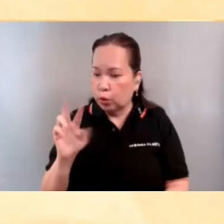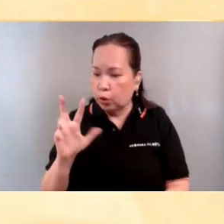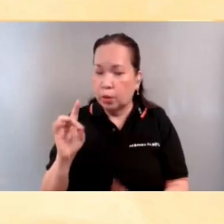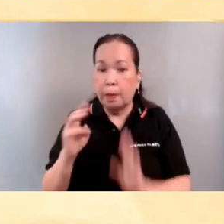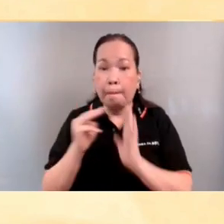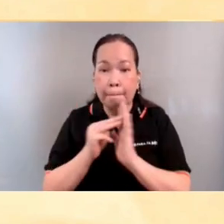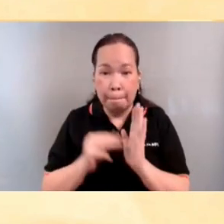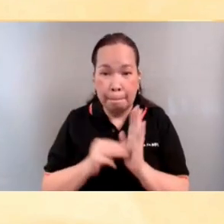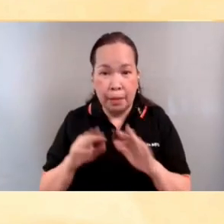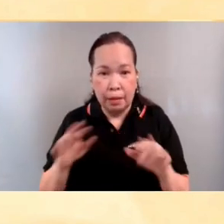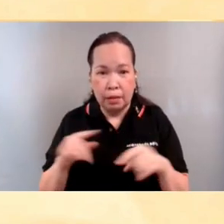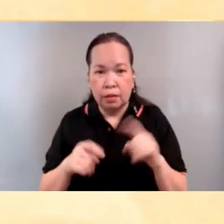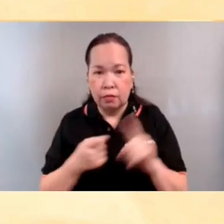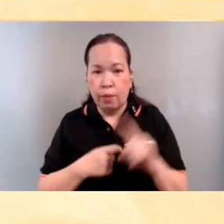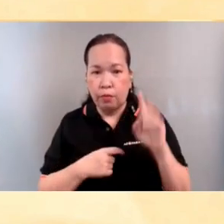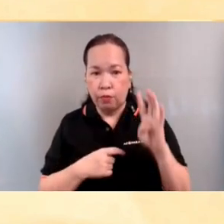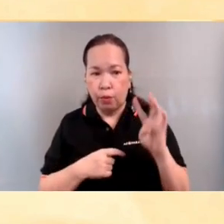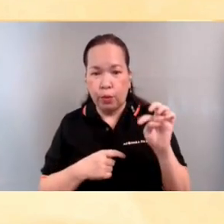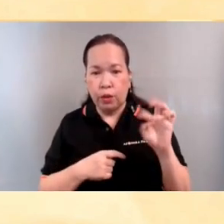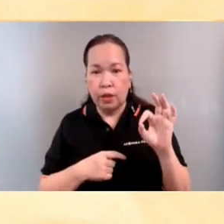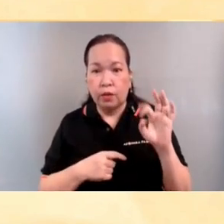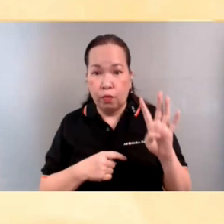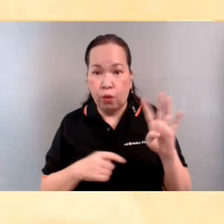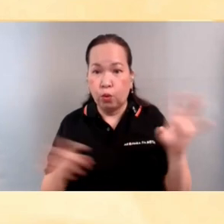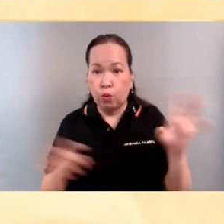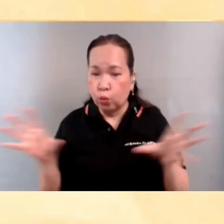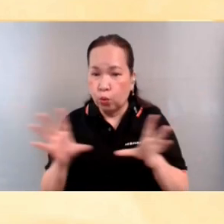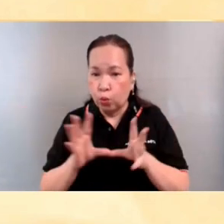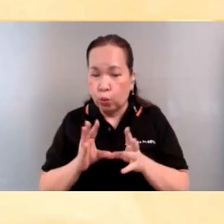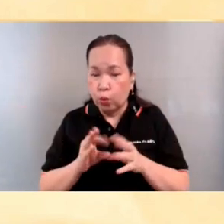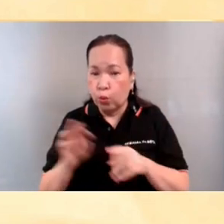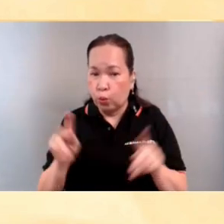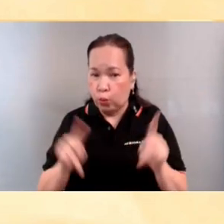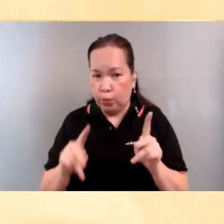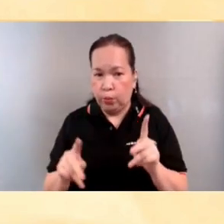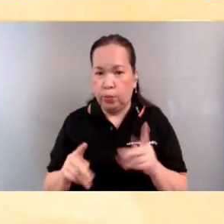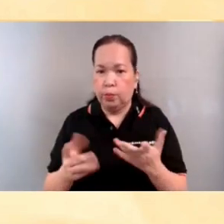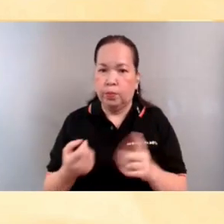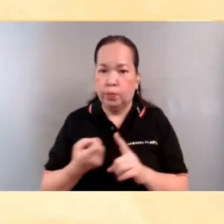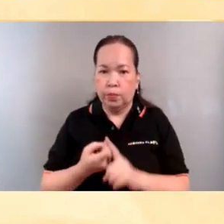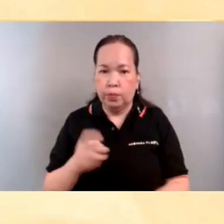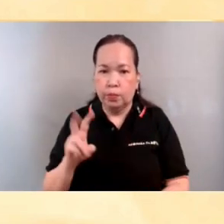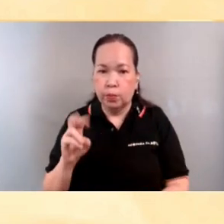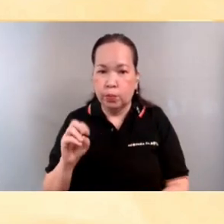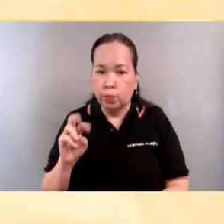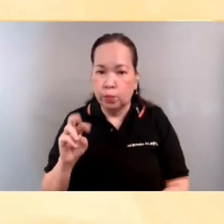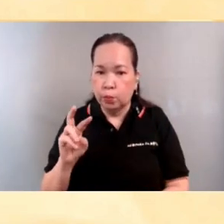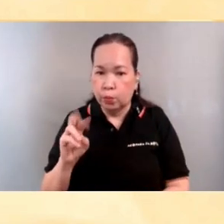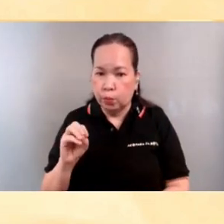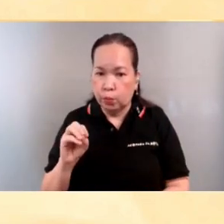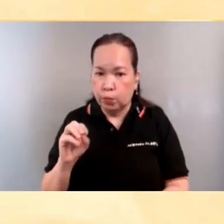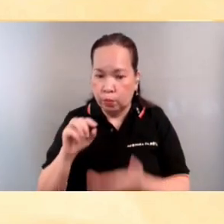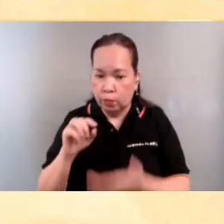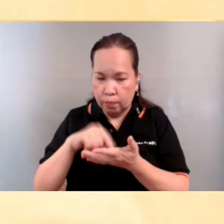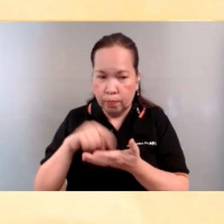BARM out of the 4.94 million total population based on the 2020 census of the Philippine Statistics Authority,